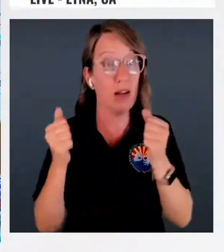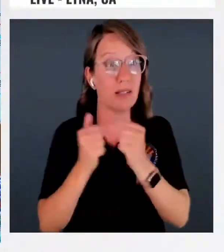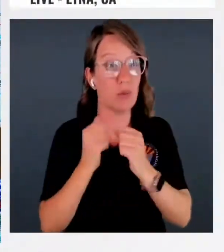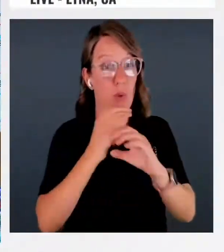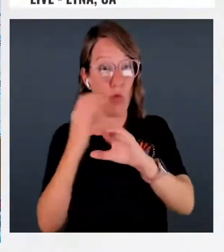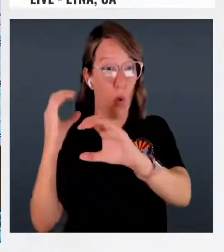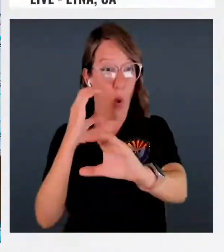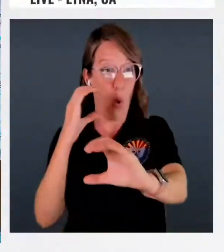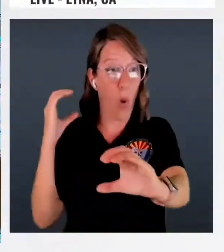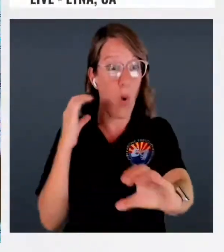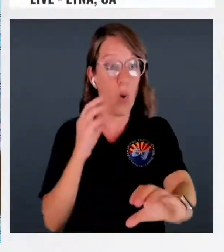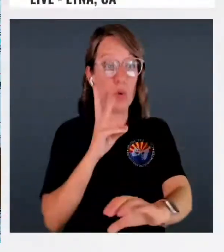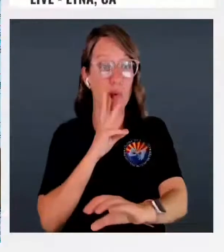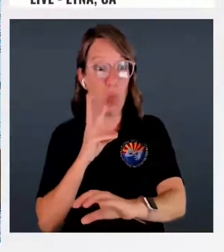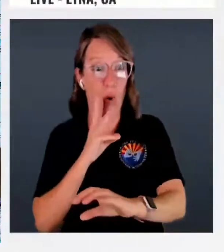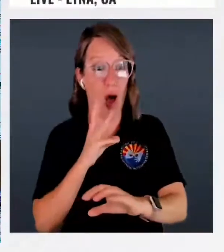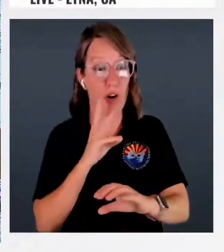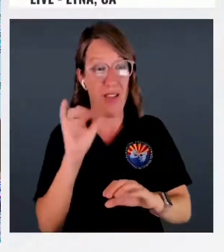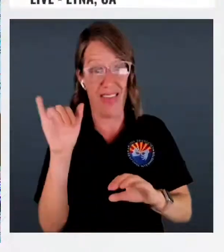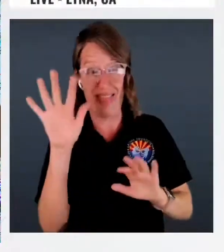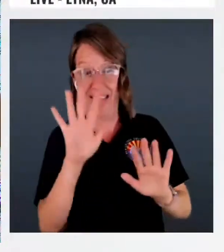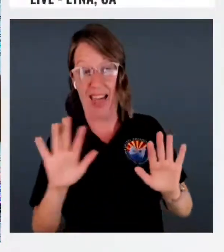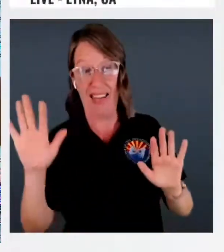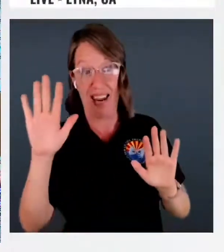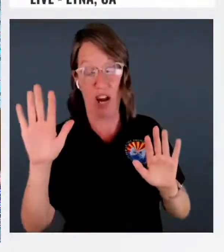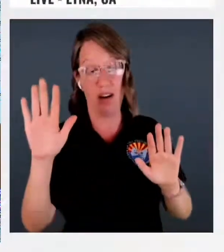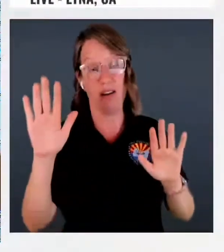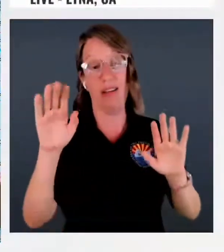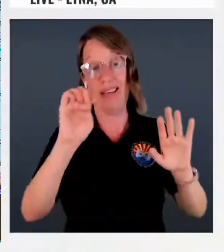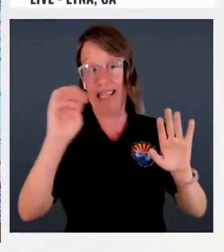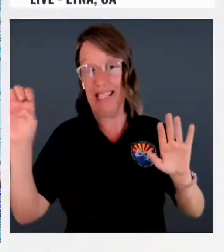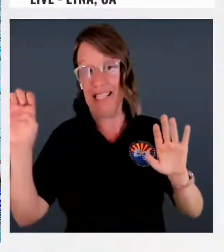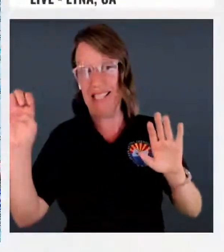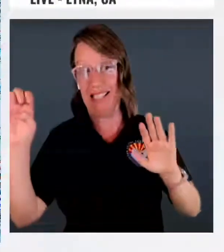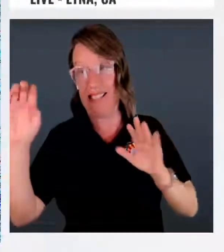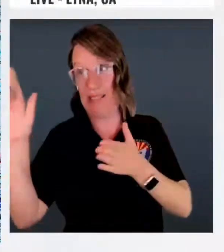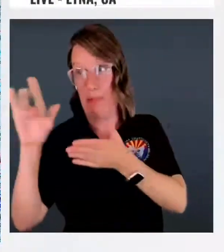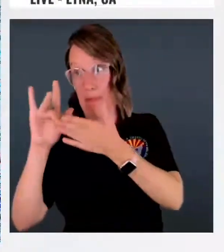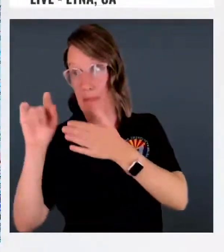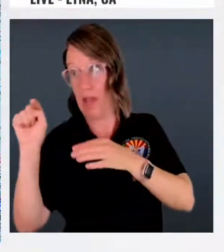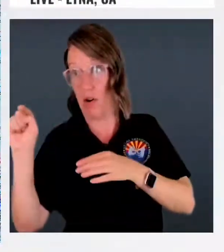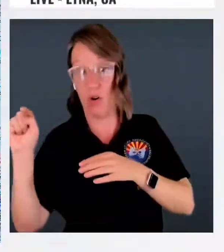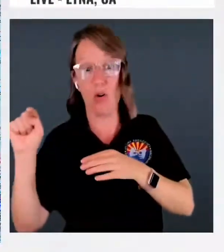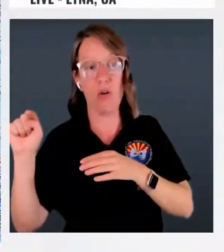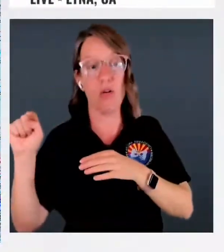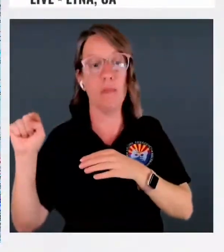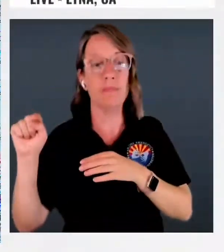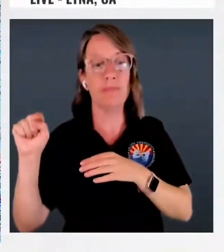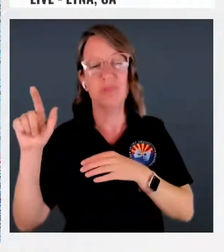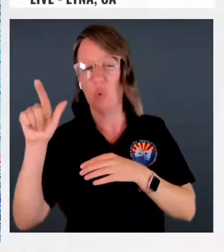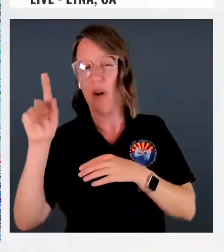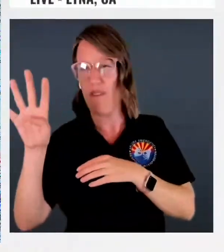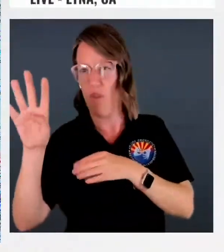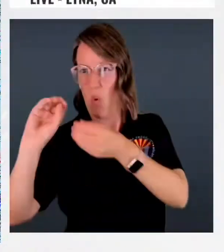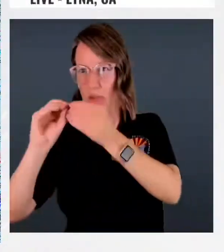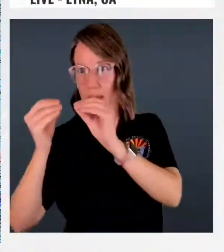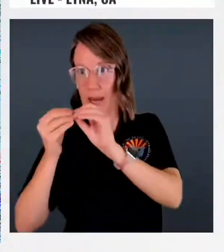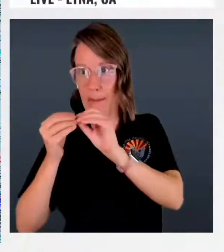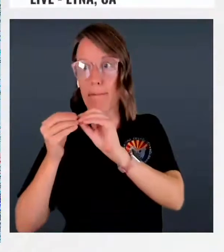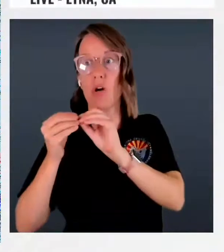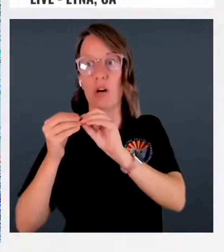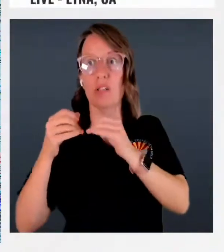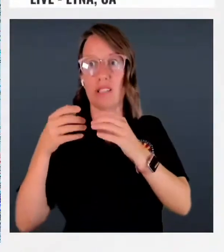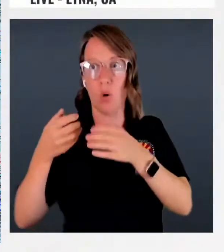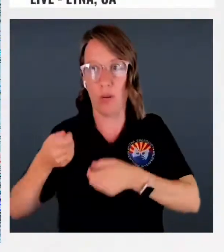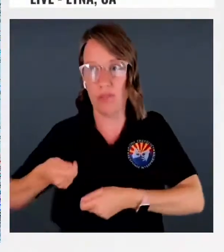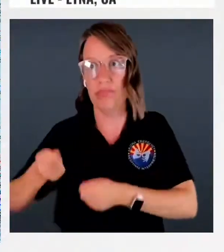area right here. Is called Drop Point 24, and picked it up and came all the way back in and tied it back into that main ridge within about 12 hours. So that